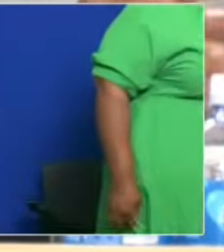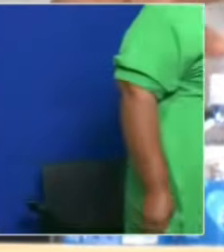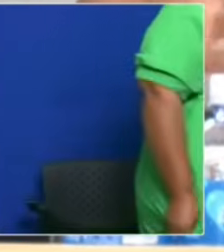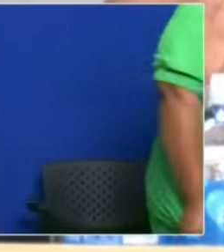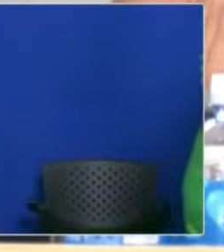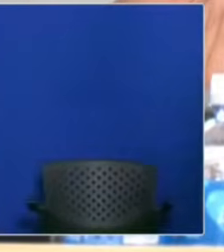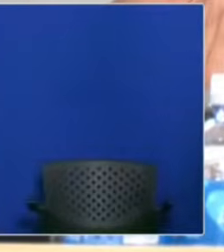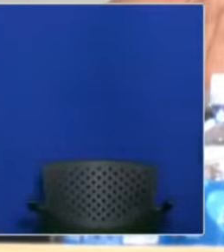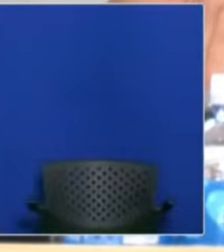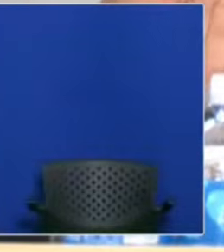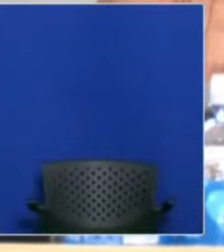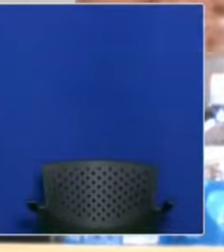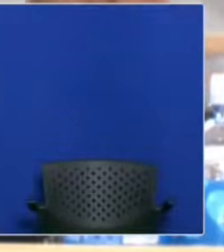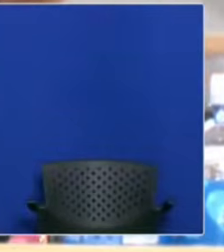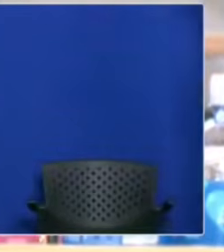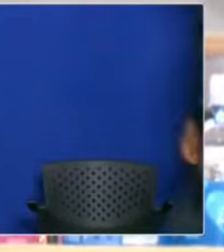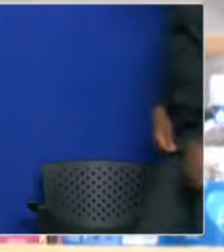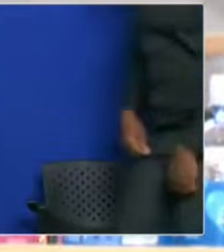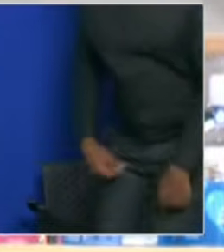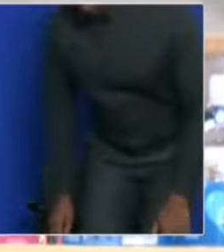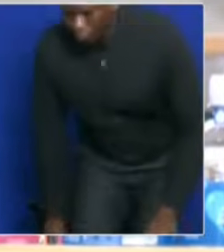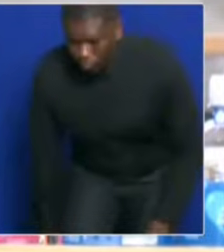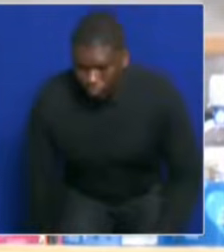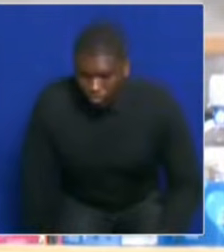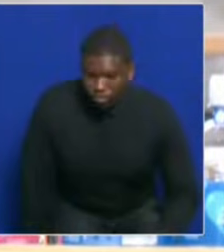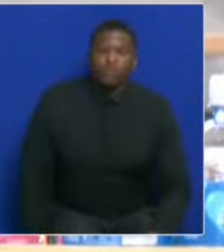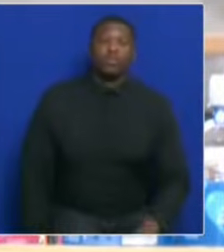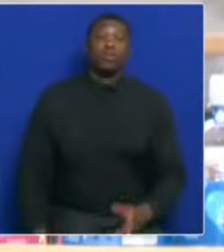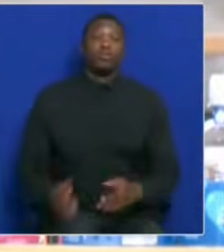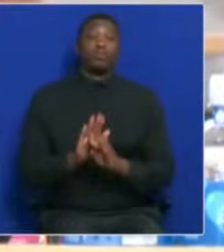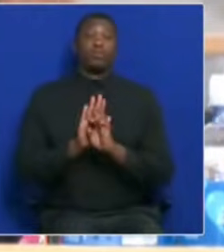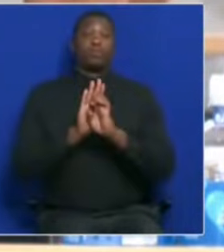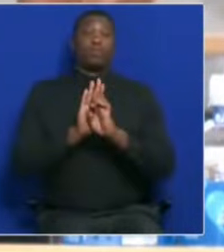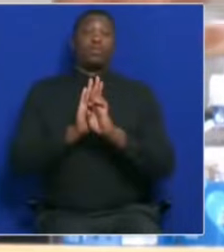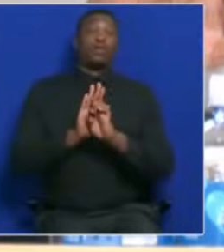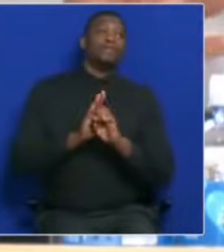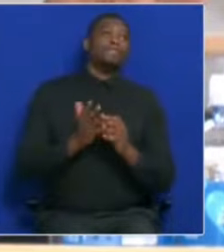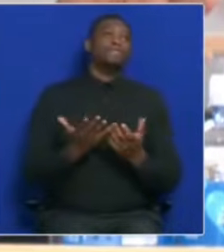say, let's take the Mukwele matter, that